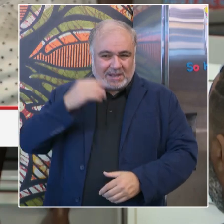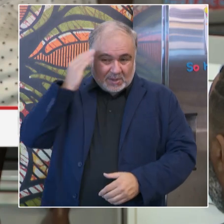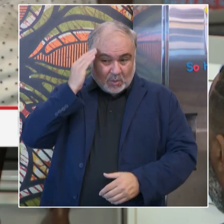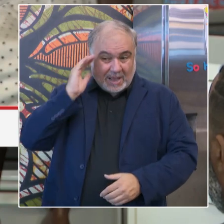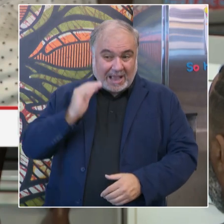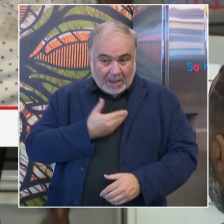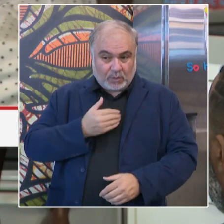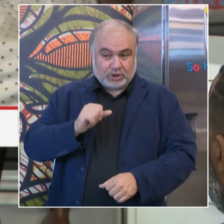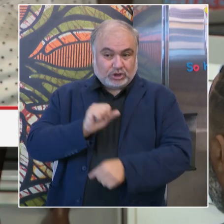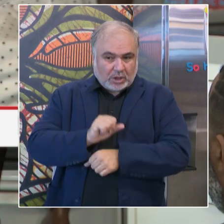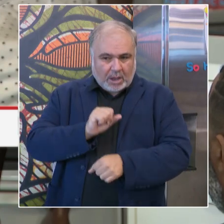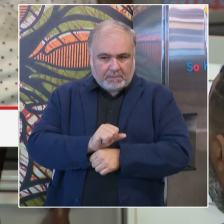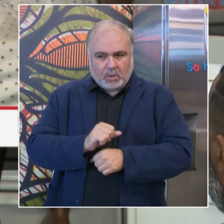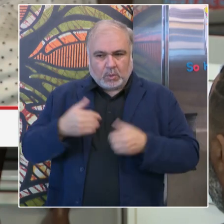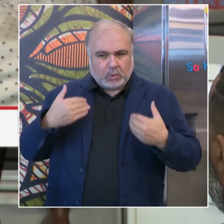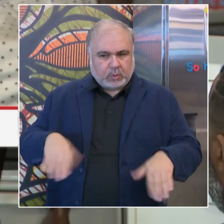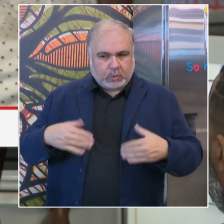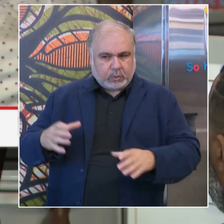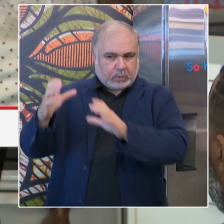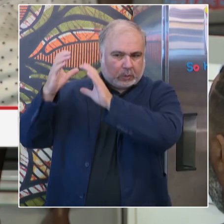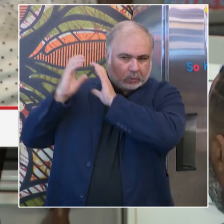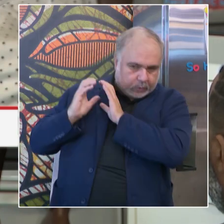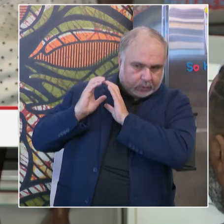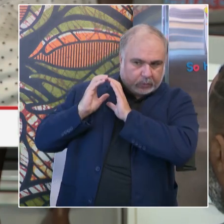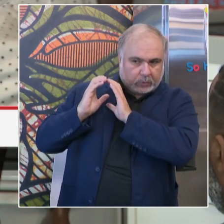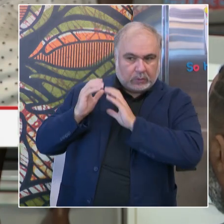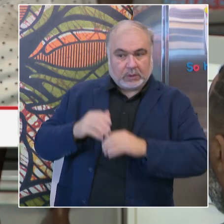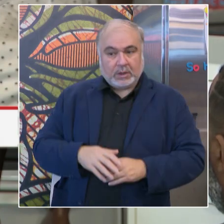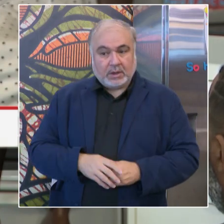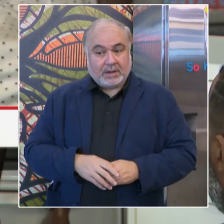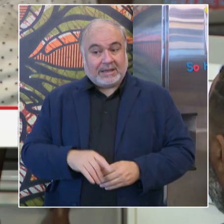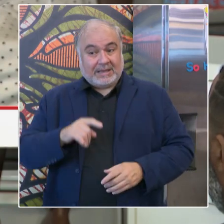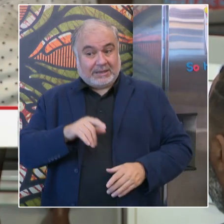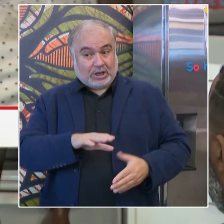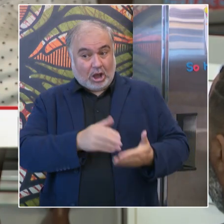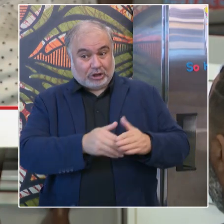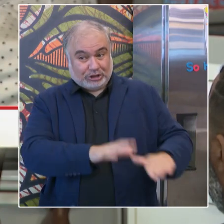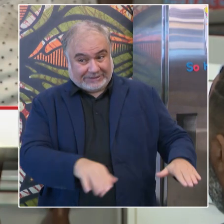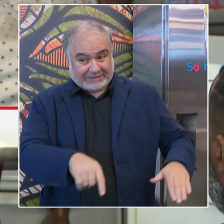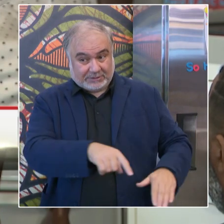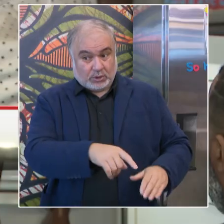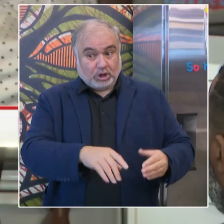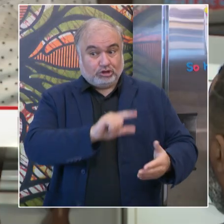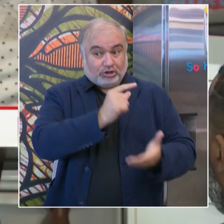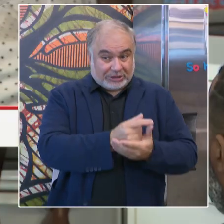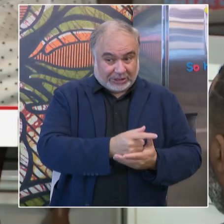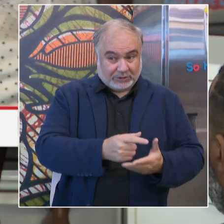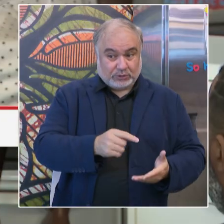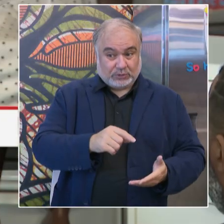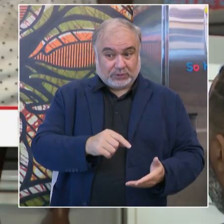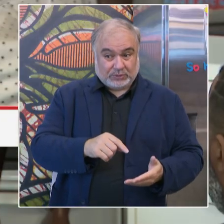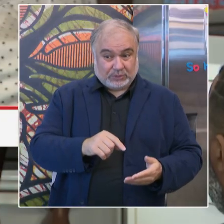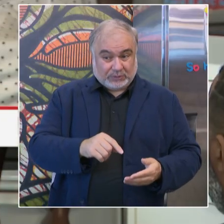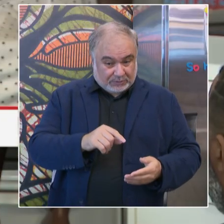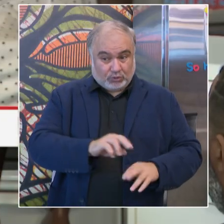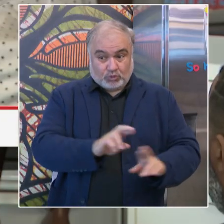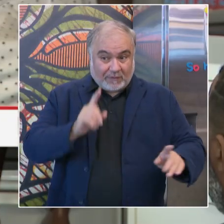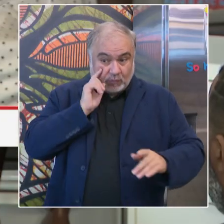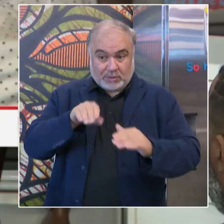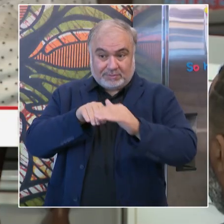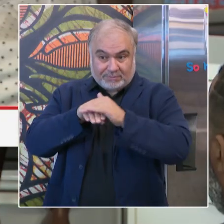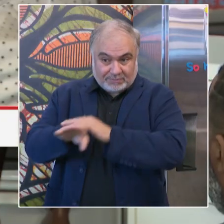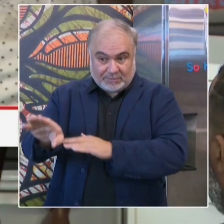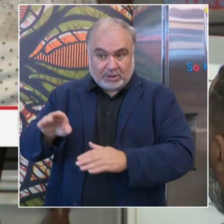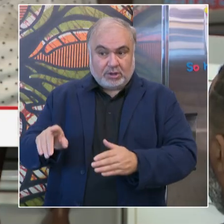getting our kids ready for jobs of the future. The workforce is changing. the workforce in the district is